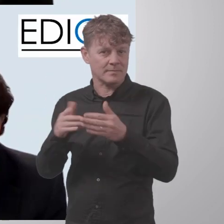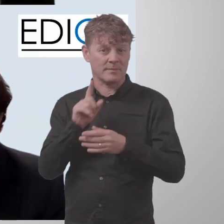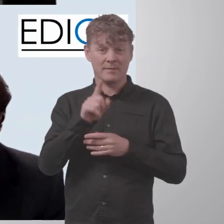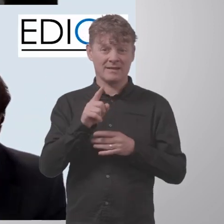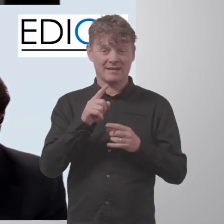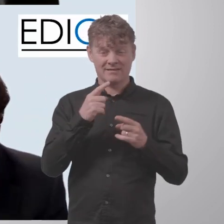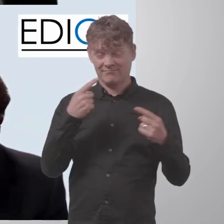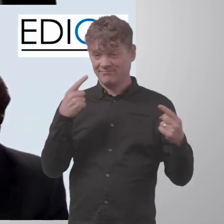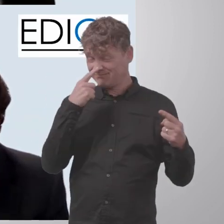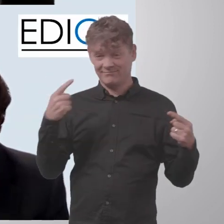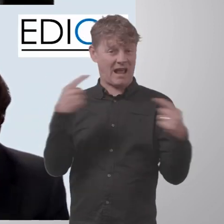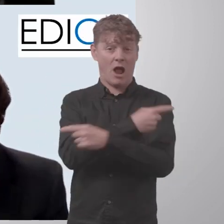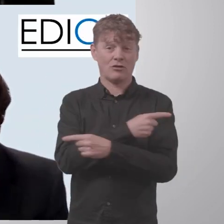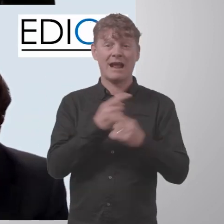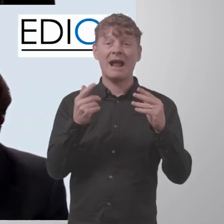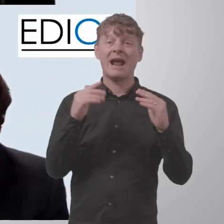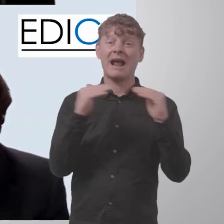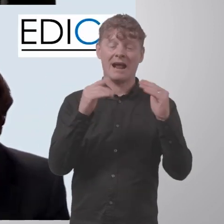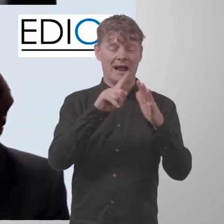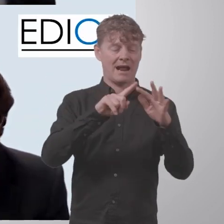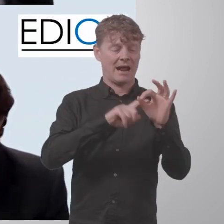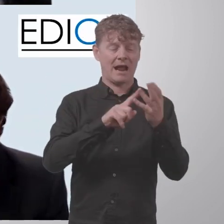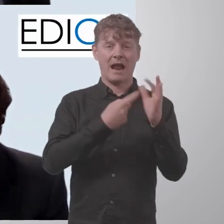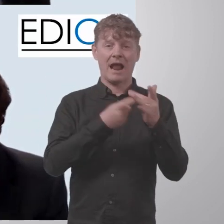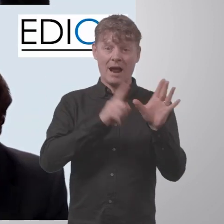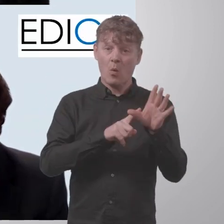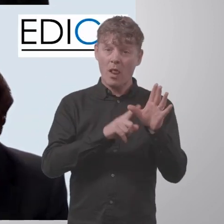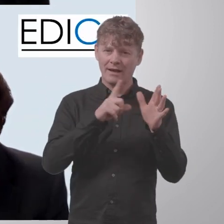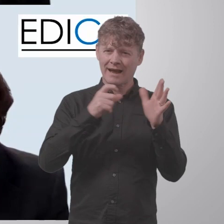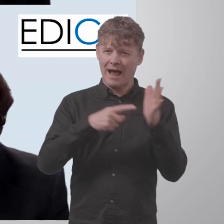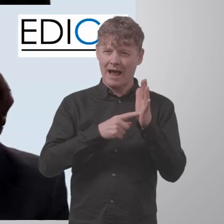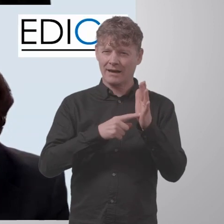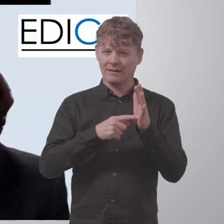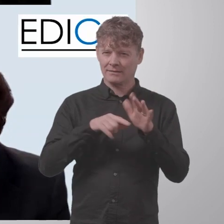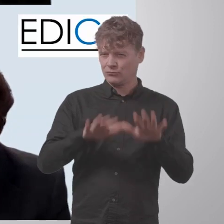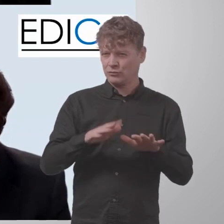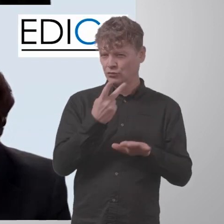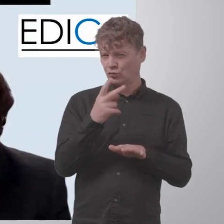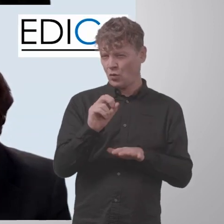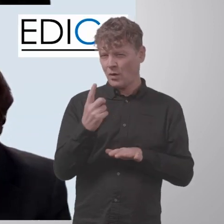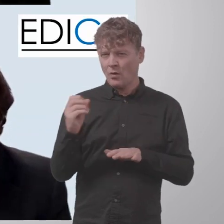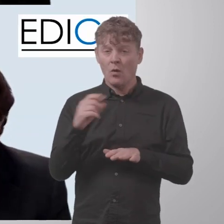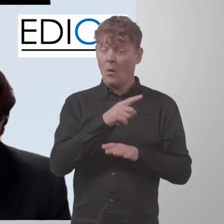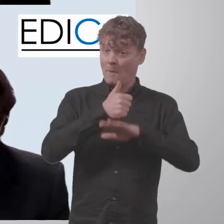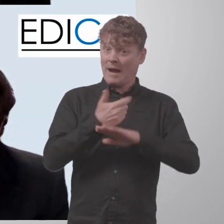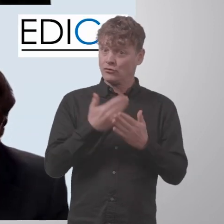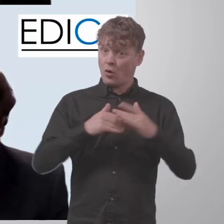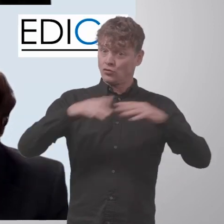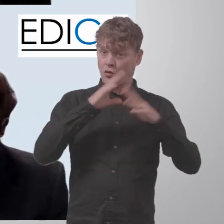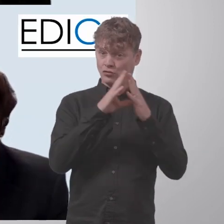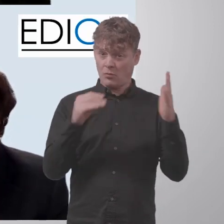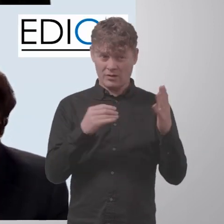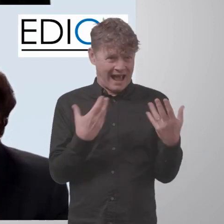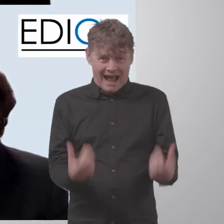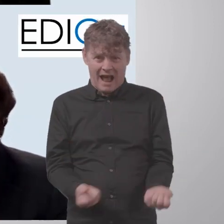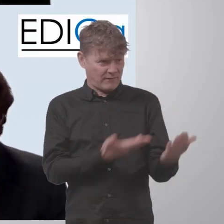is implicitly based on the social model of disability. So it shouldn't be too much of a problem for organisation to incorporate, but for